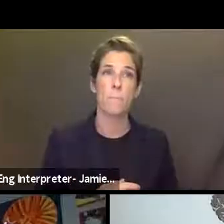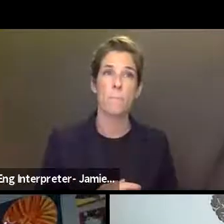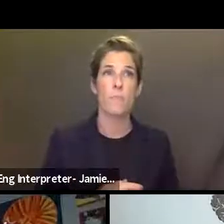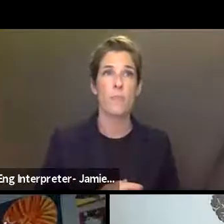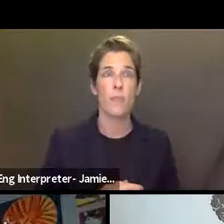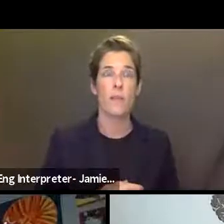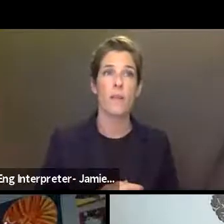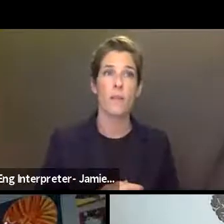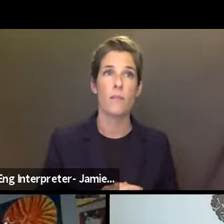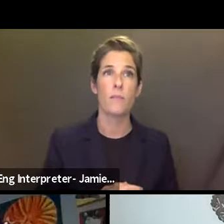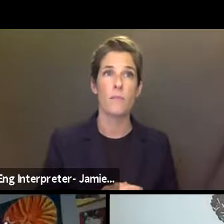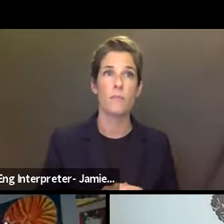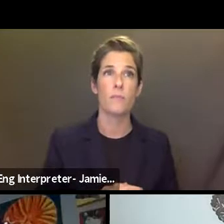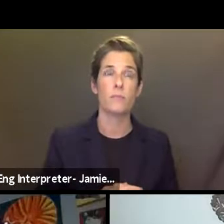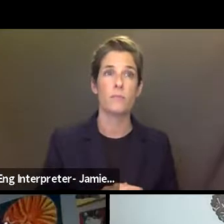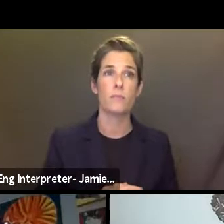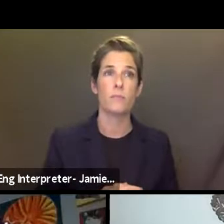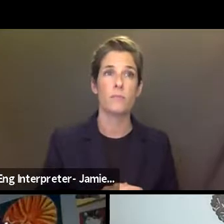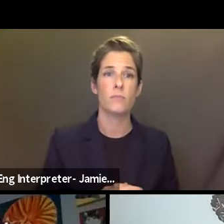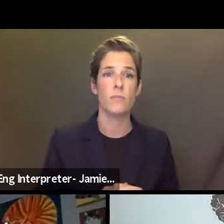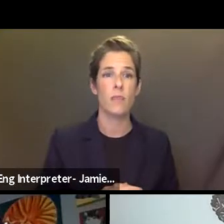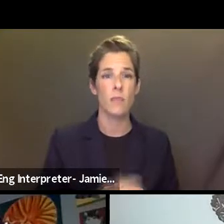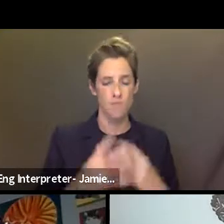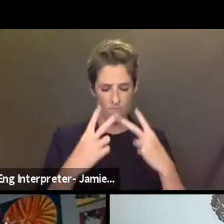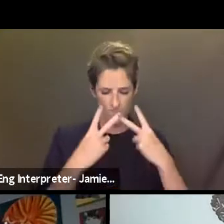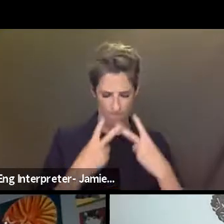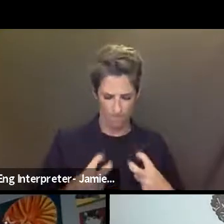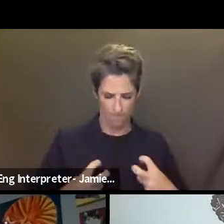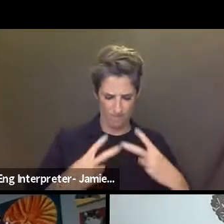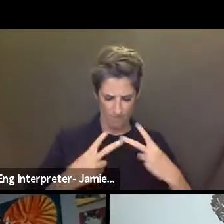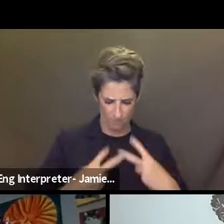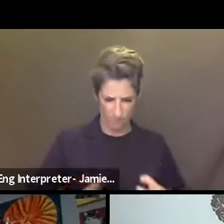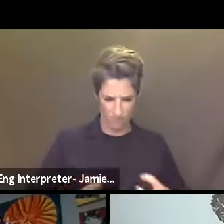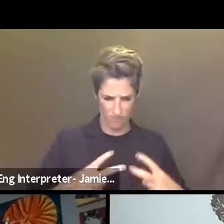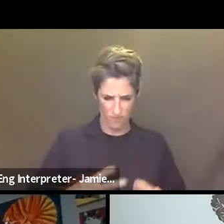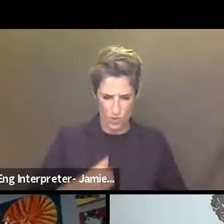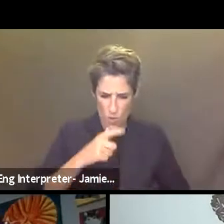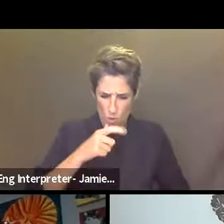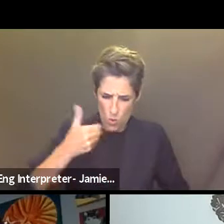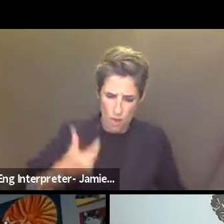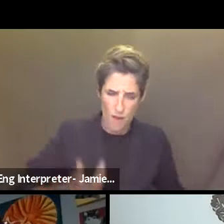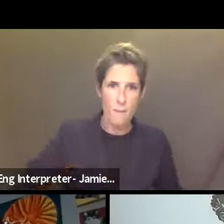to try to understand yourself, mm-hmm. for example.